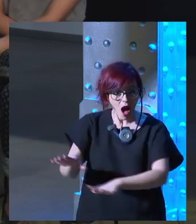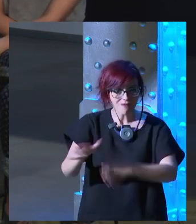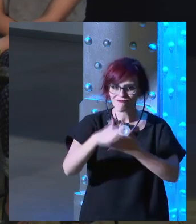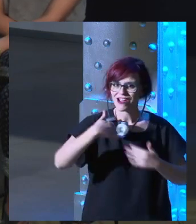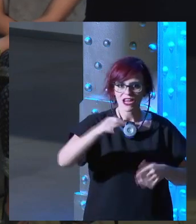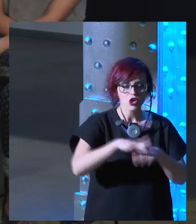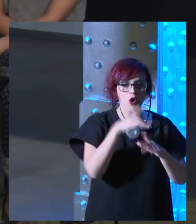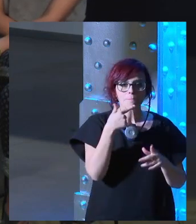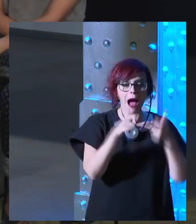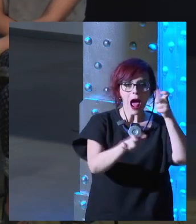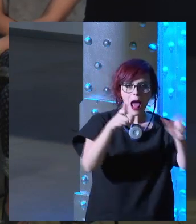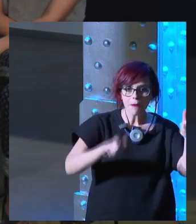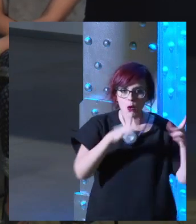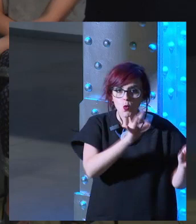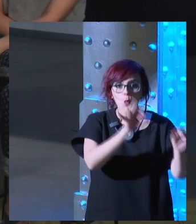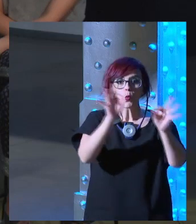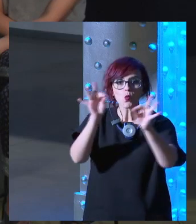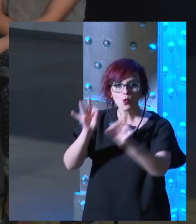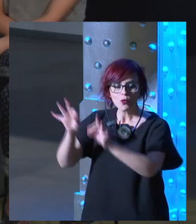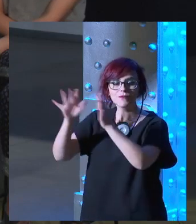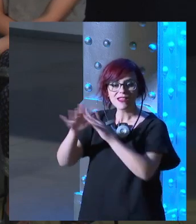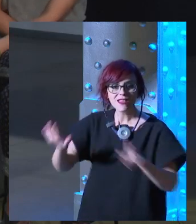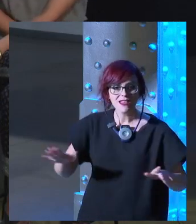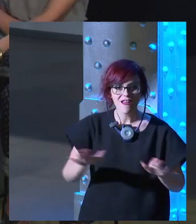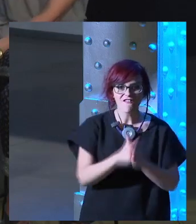many possibilities of how language could be